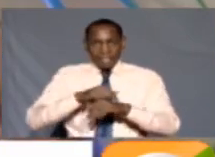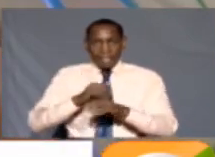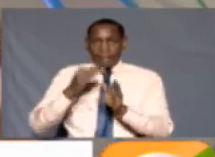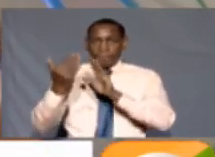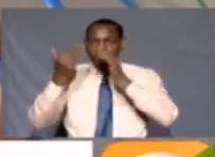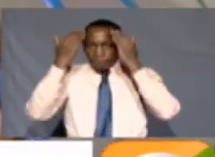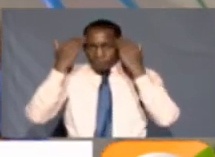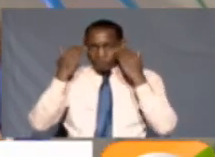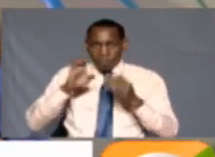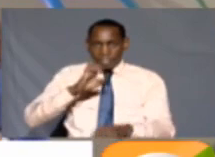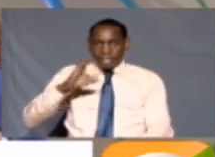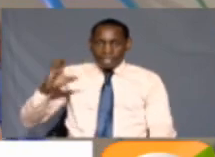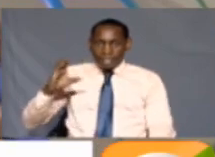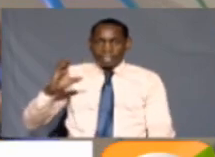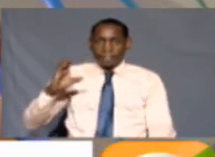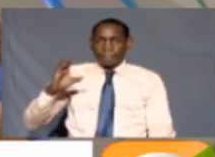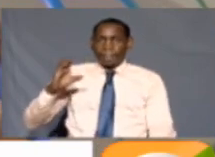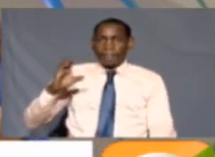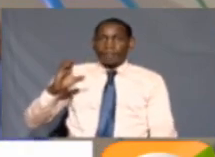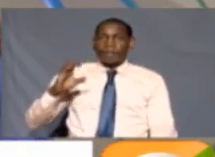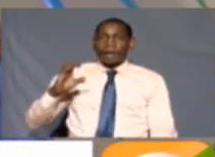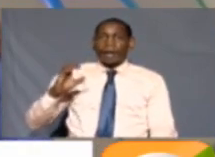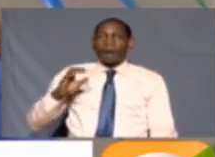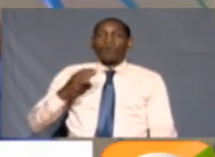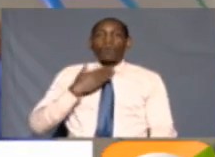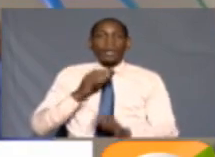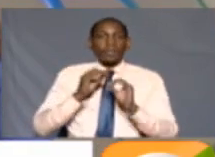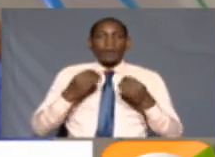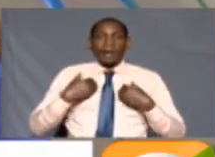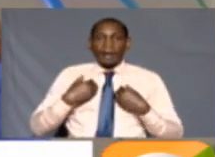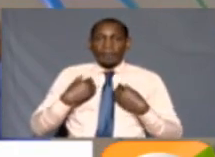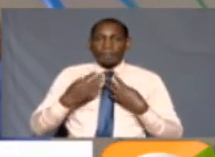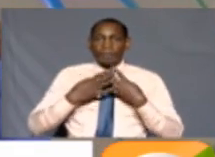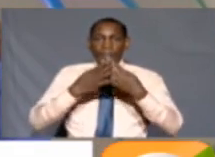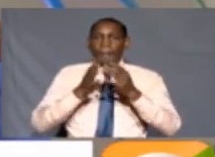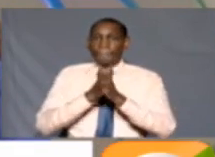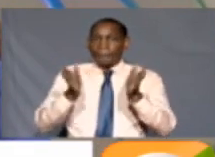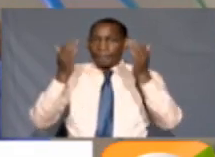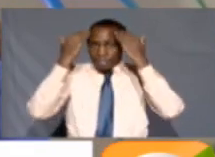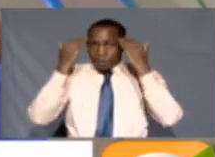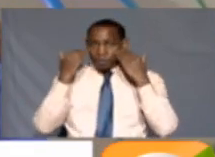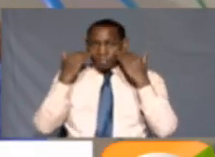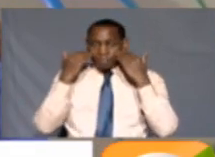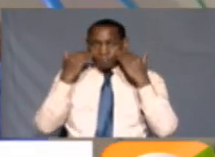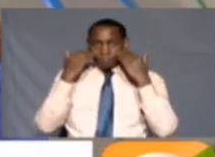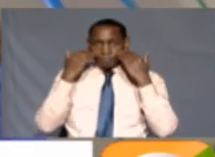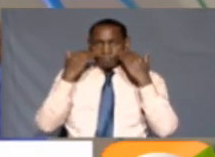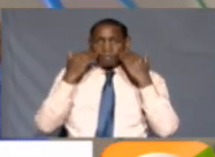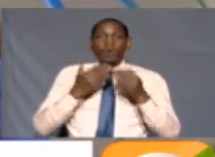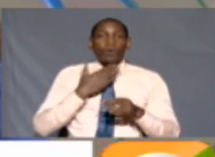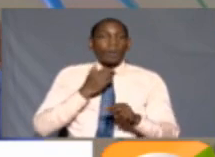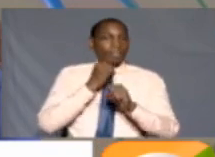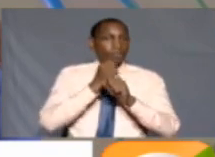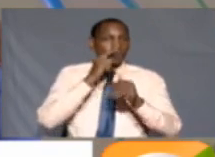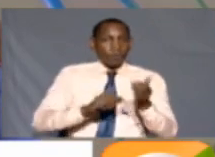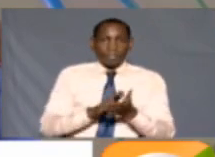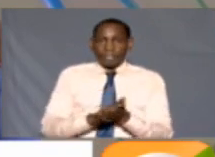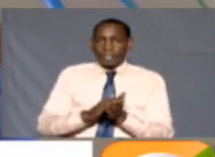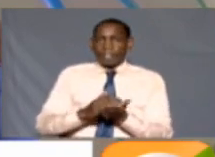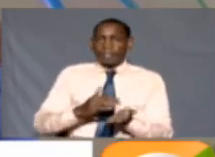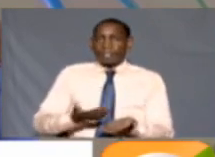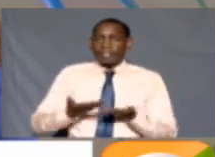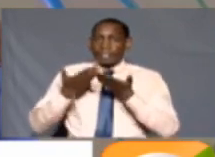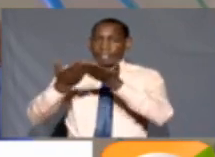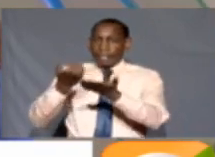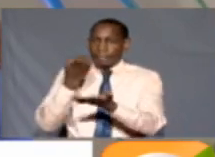As EACC, we are a law enforcement agency. We do not want to have prosecution in a public court, okay, for example. We want to present that